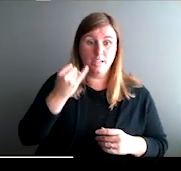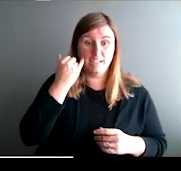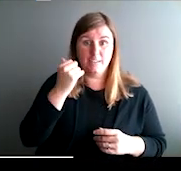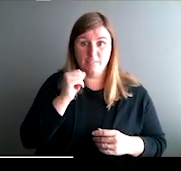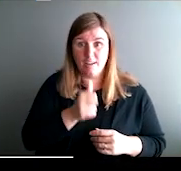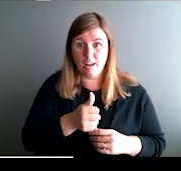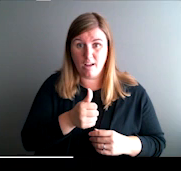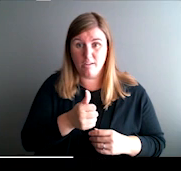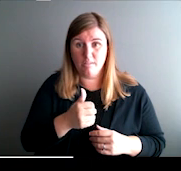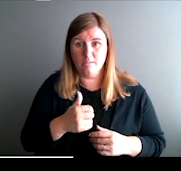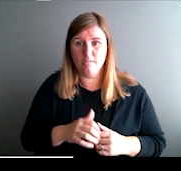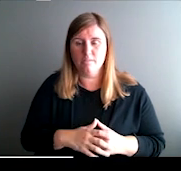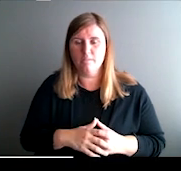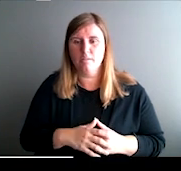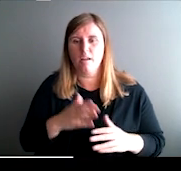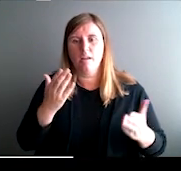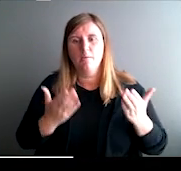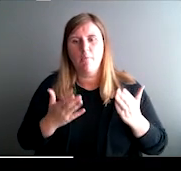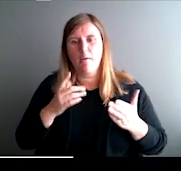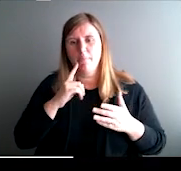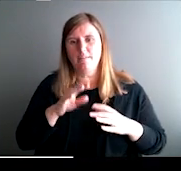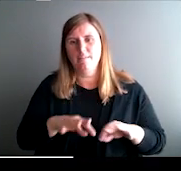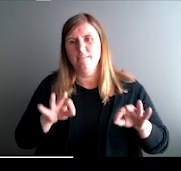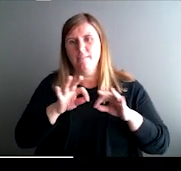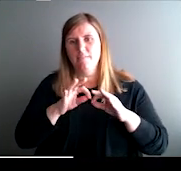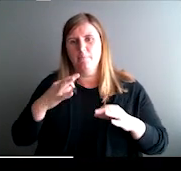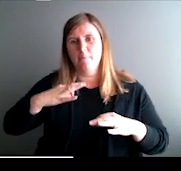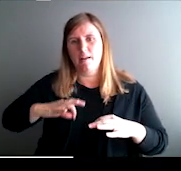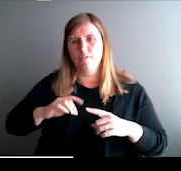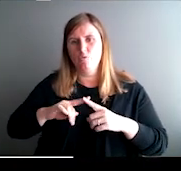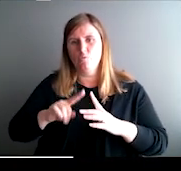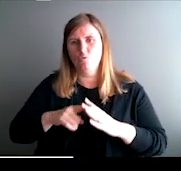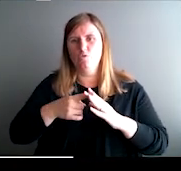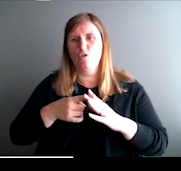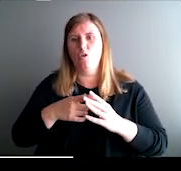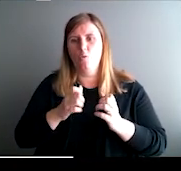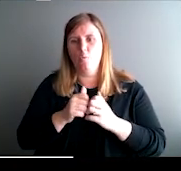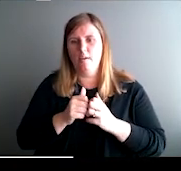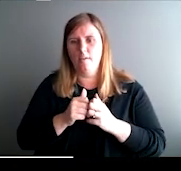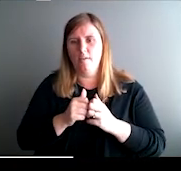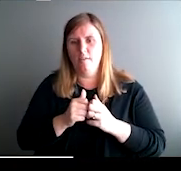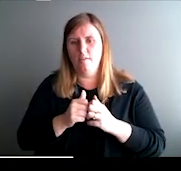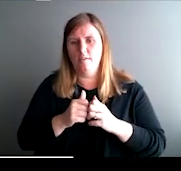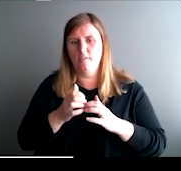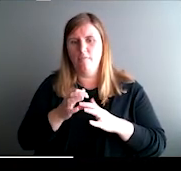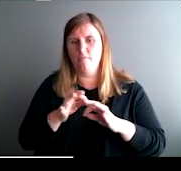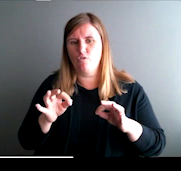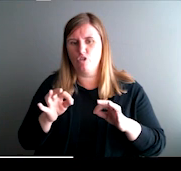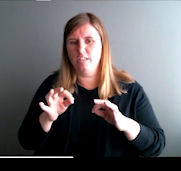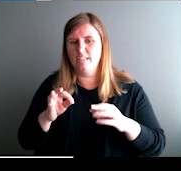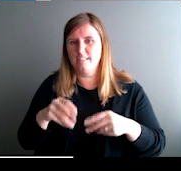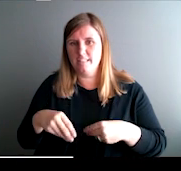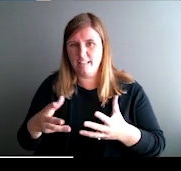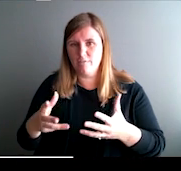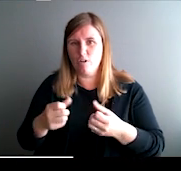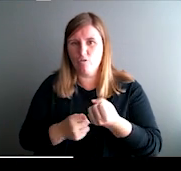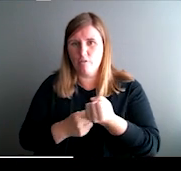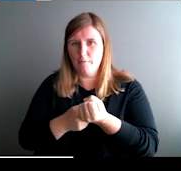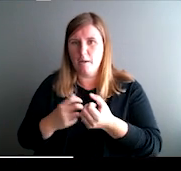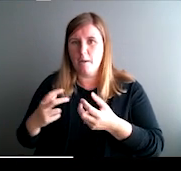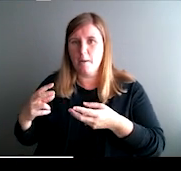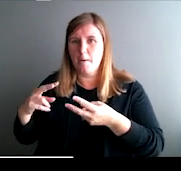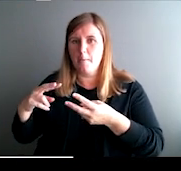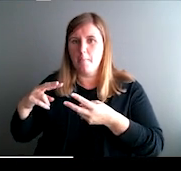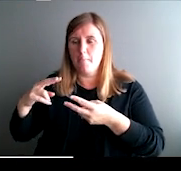not, it may be of significant benefit to start with free delivery of reinforcement and pairing yourself